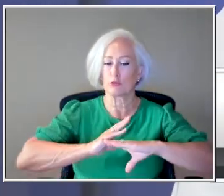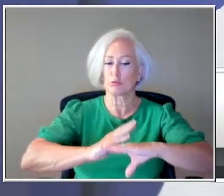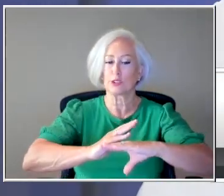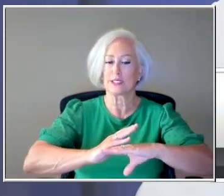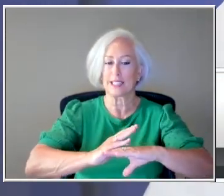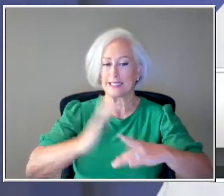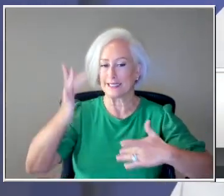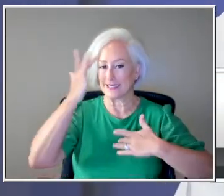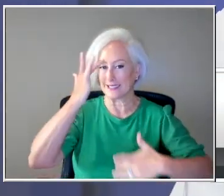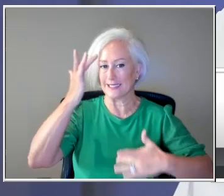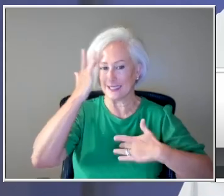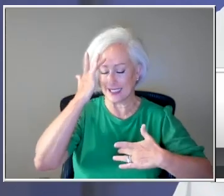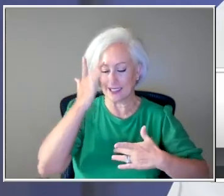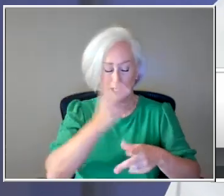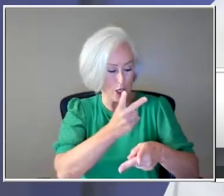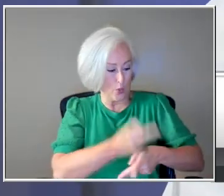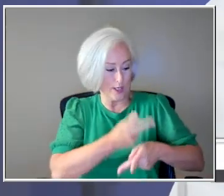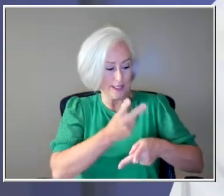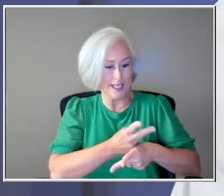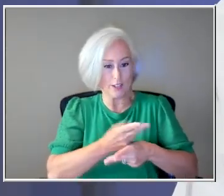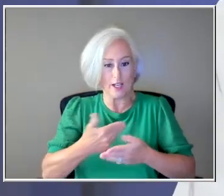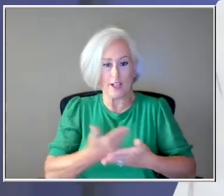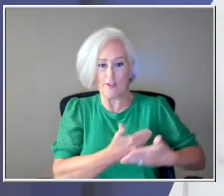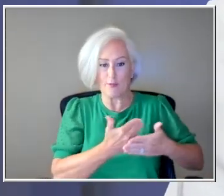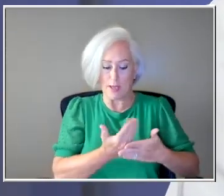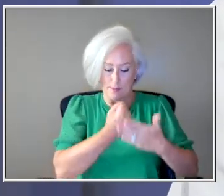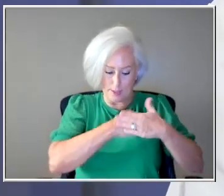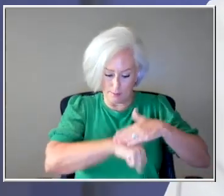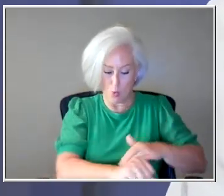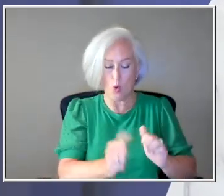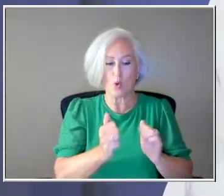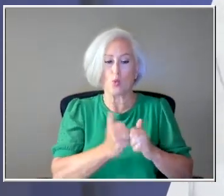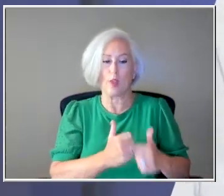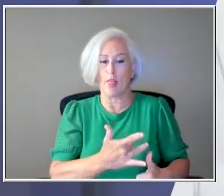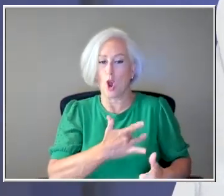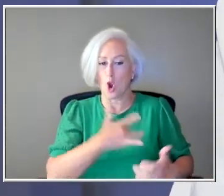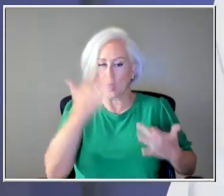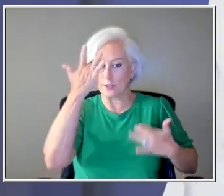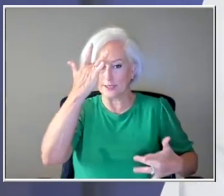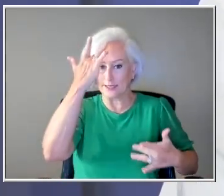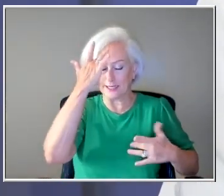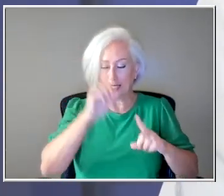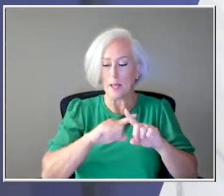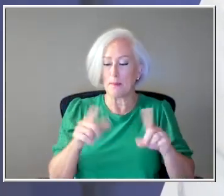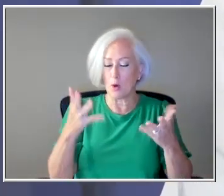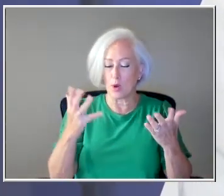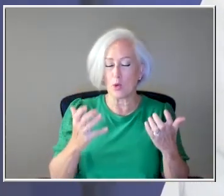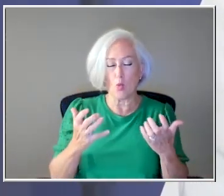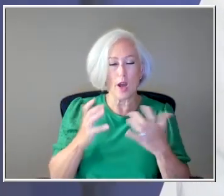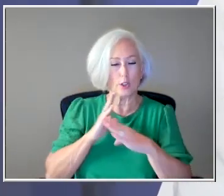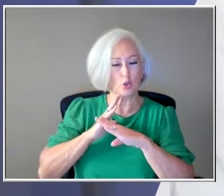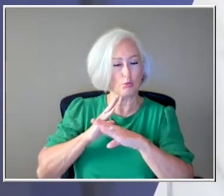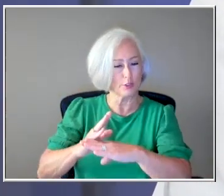children born with congenital heart disease, but we also have an interest in trying to prevent disease.